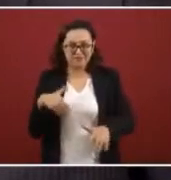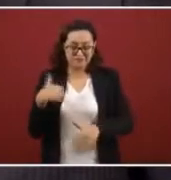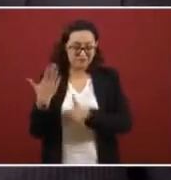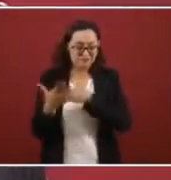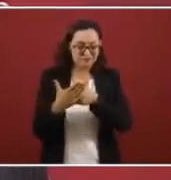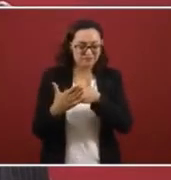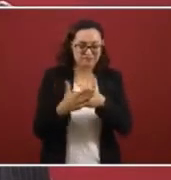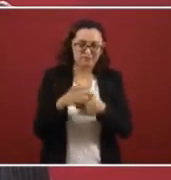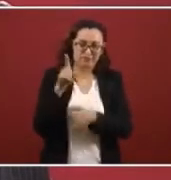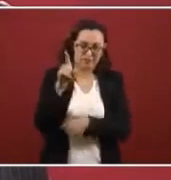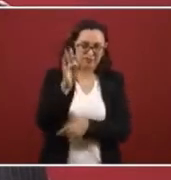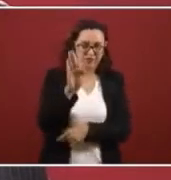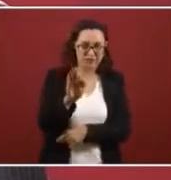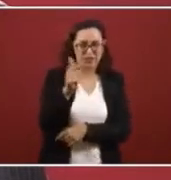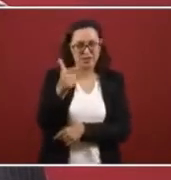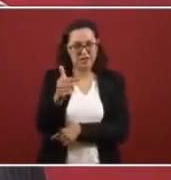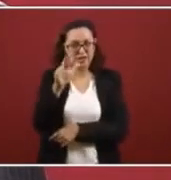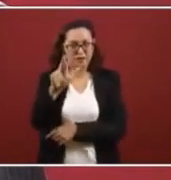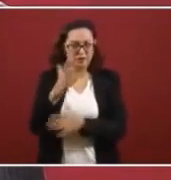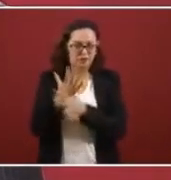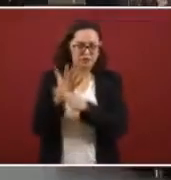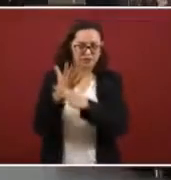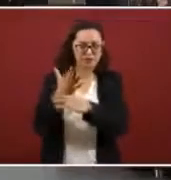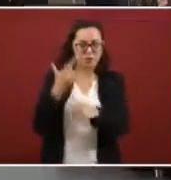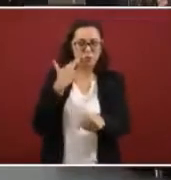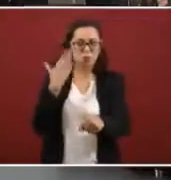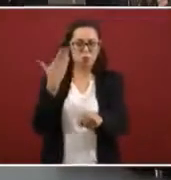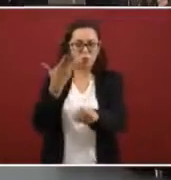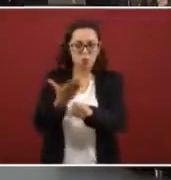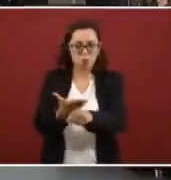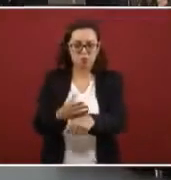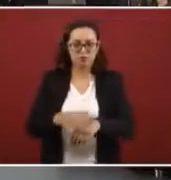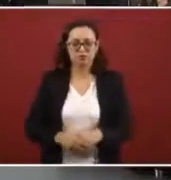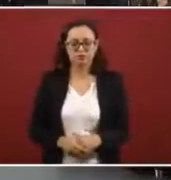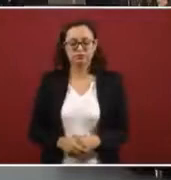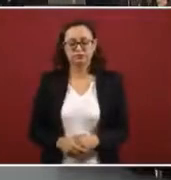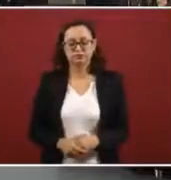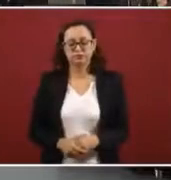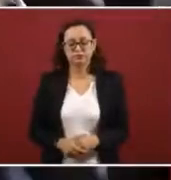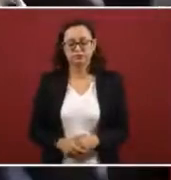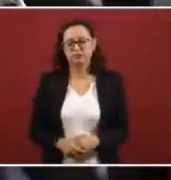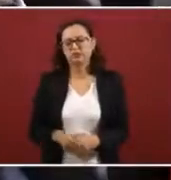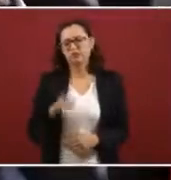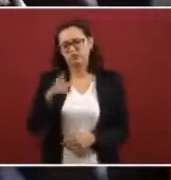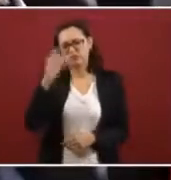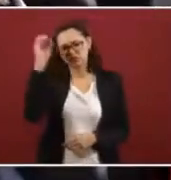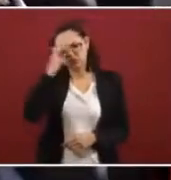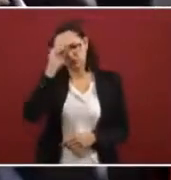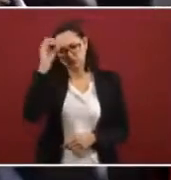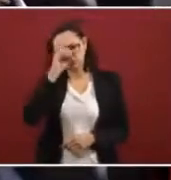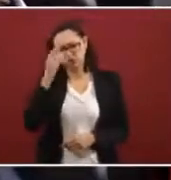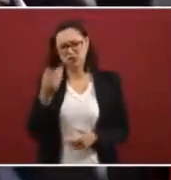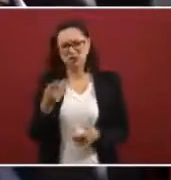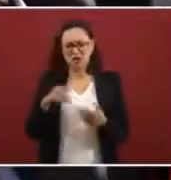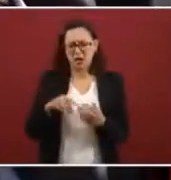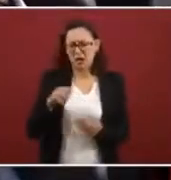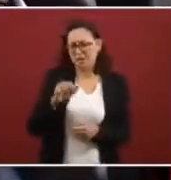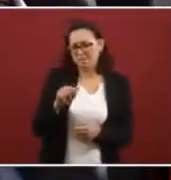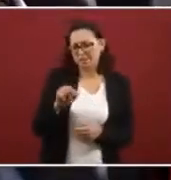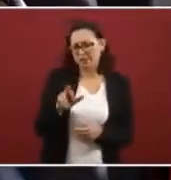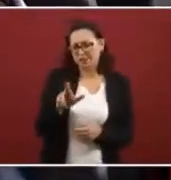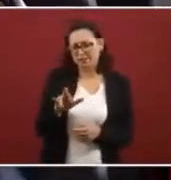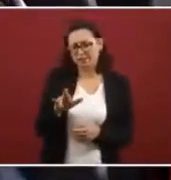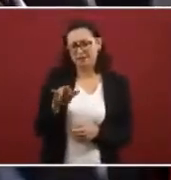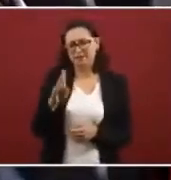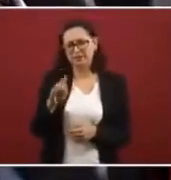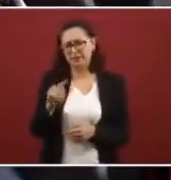resolve the district attorney. Su impresión, de si ve bien que Martí Batres y Porfirio Muñoz